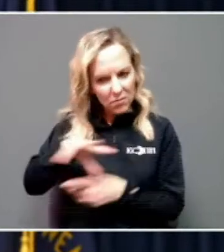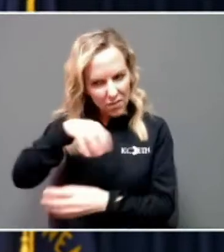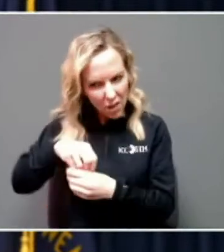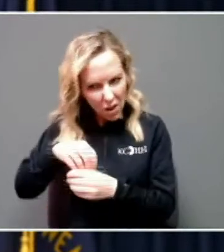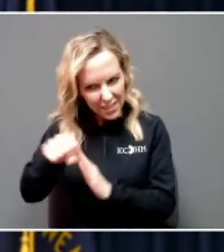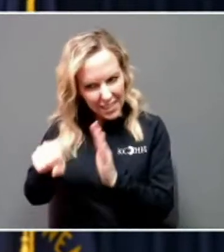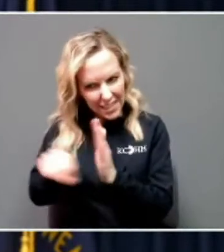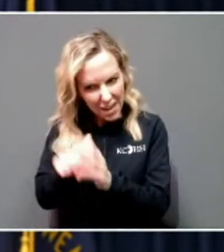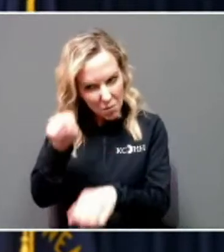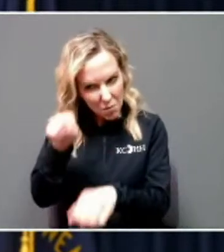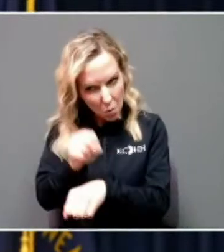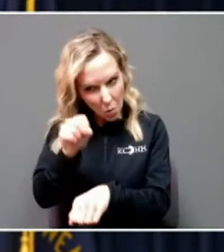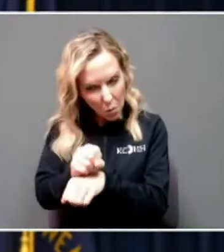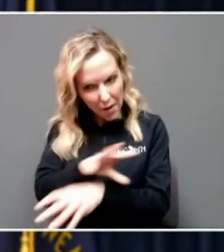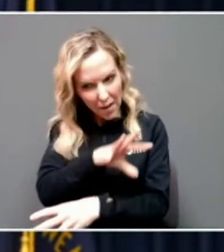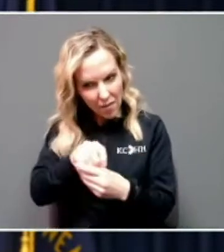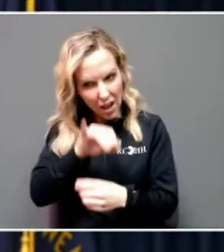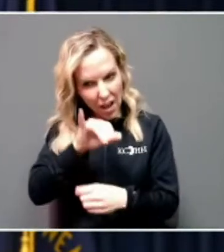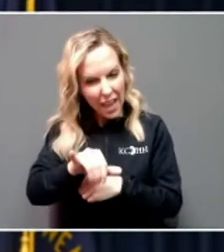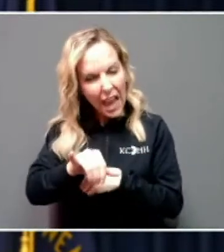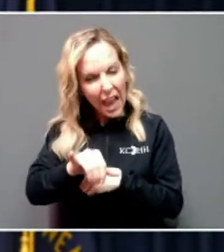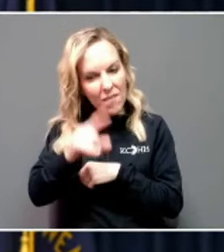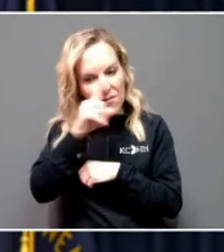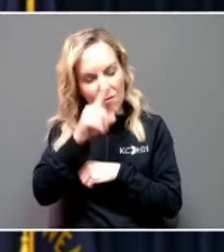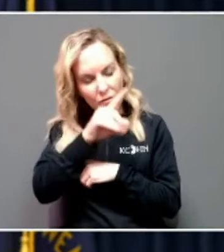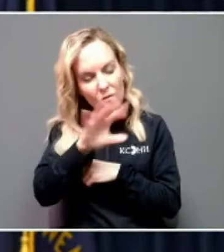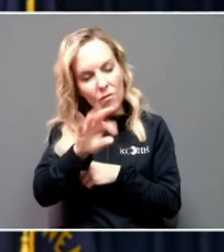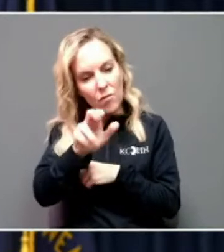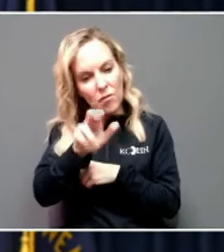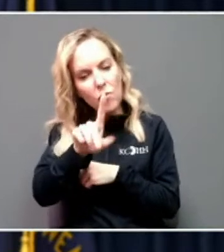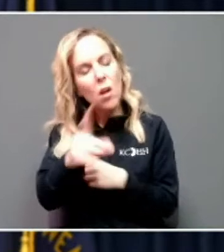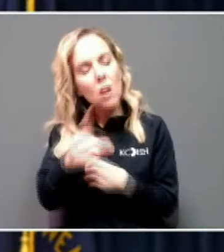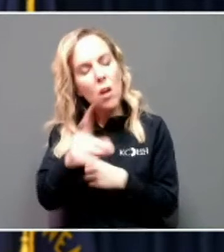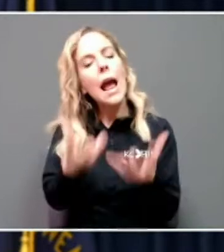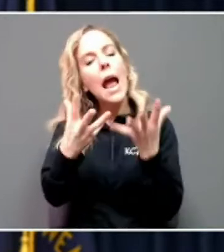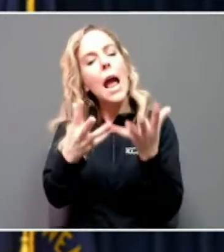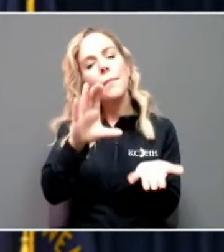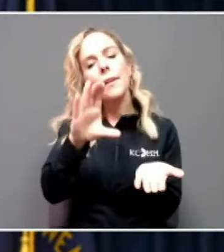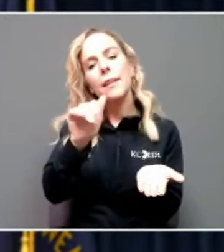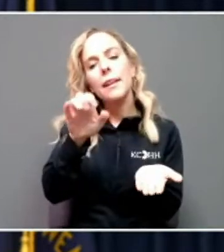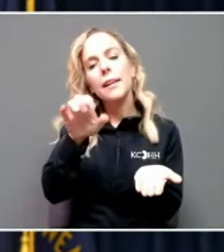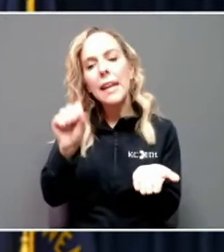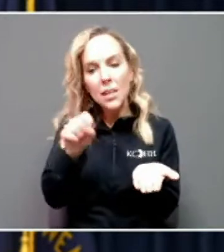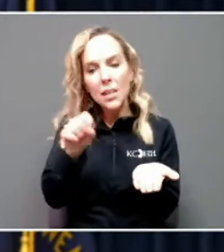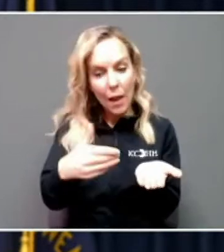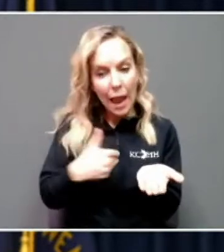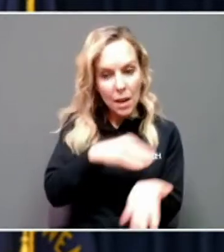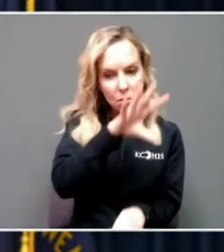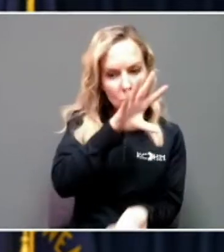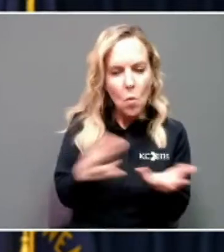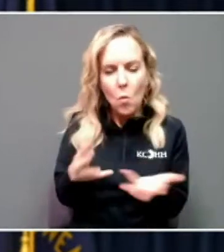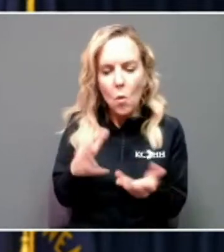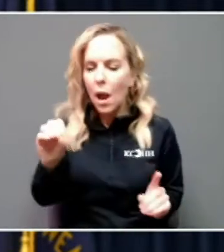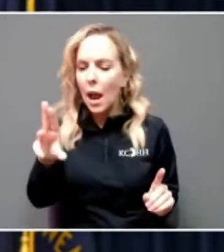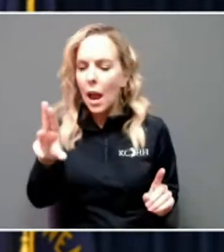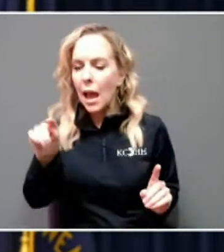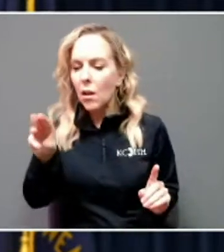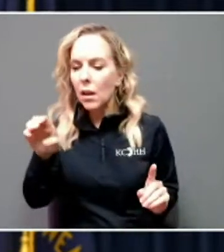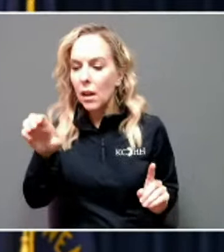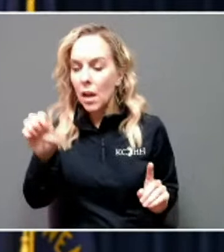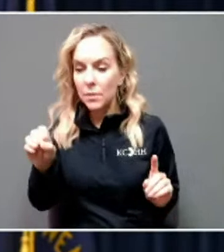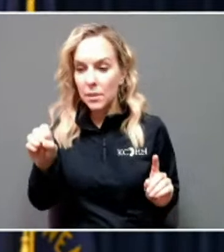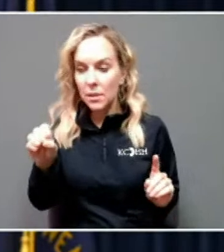me how many of those cases you've had and what the outcomes were and how the investigation is of the